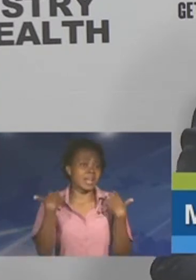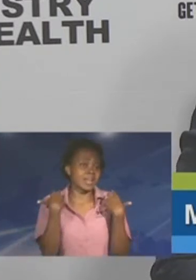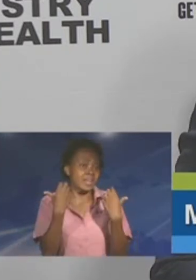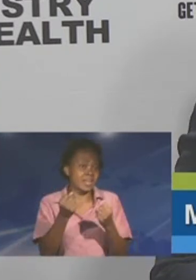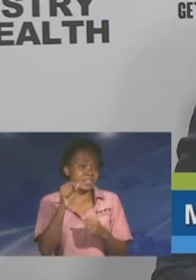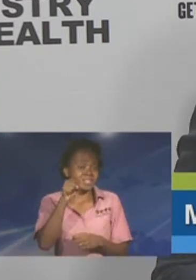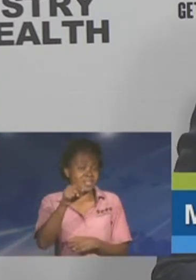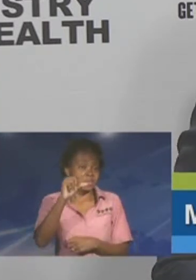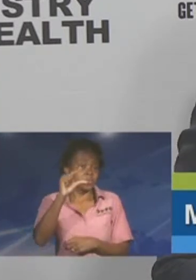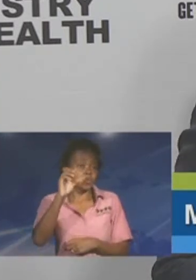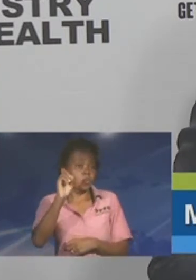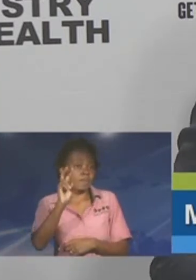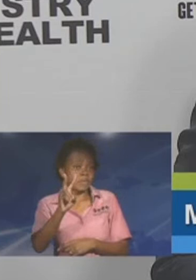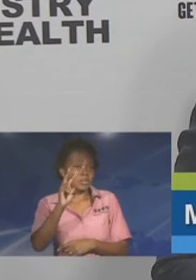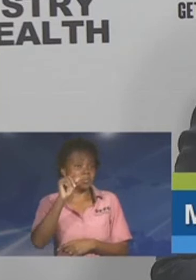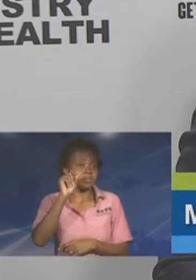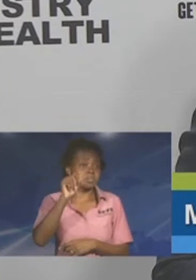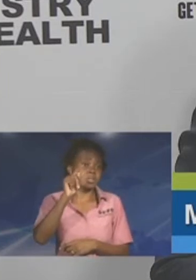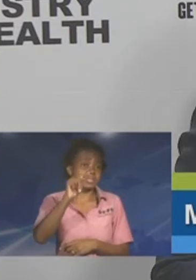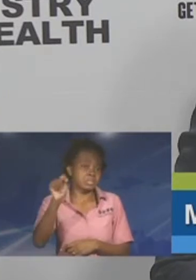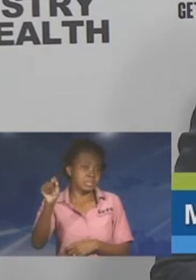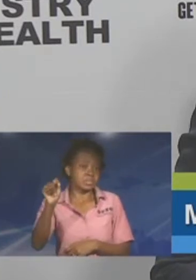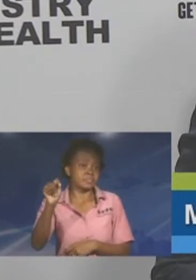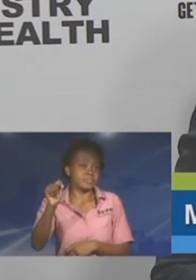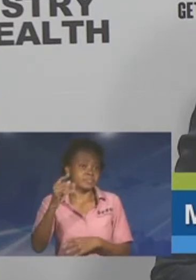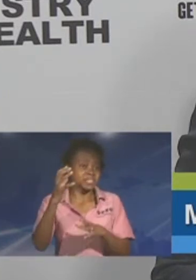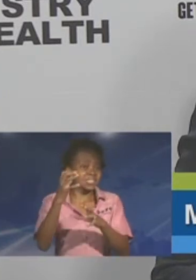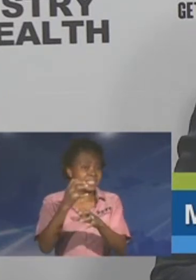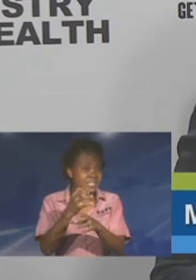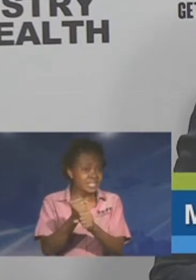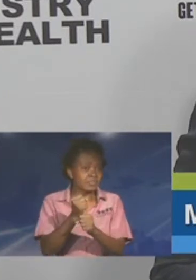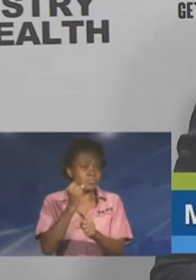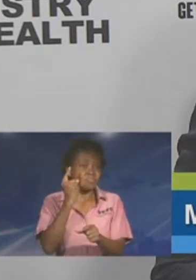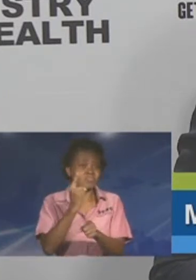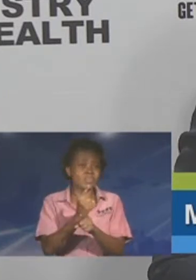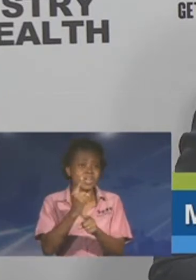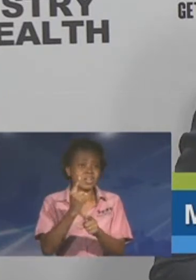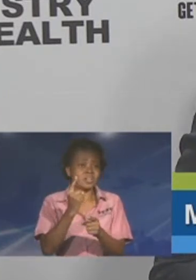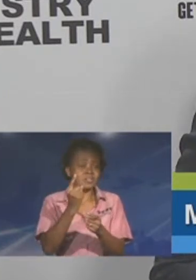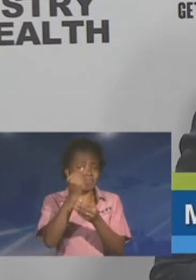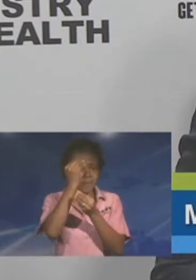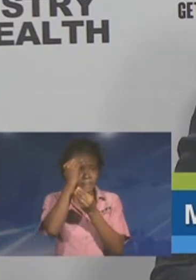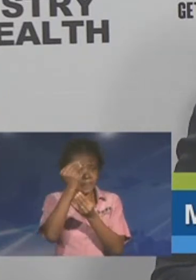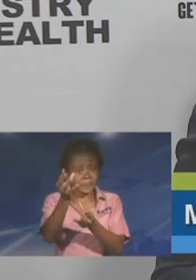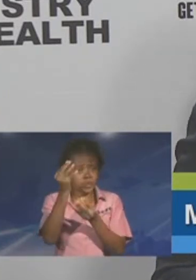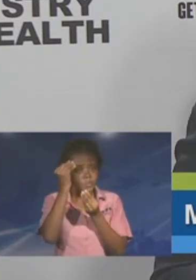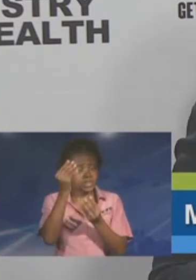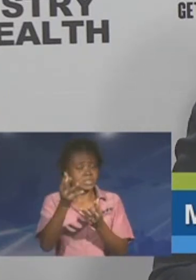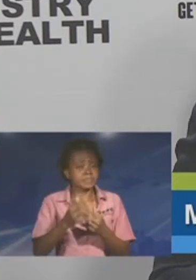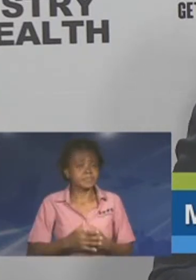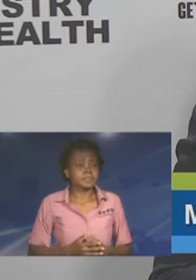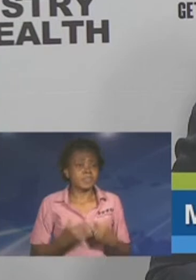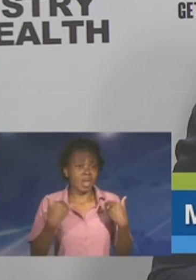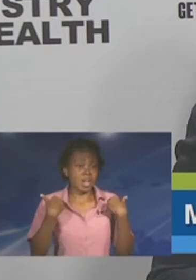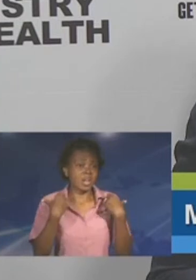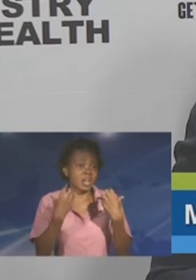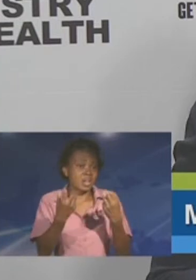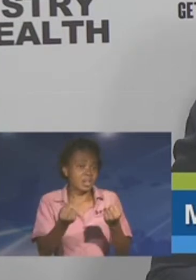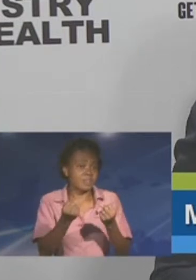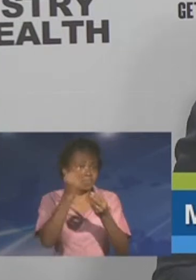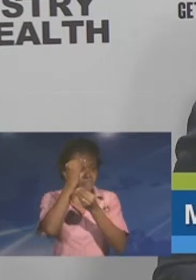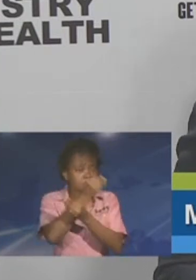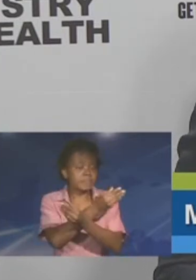social media pages for accurate and up-to-date information, health information. Please be